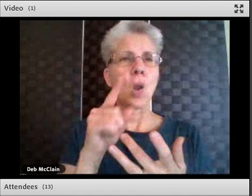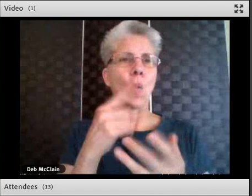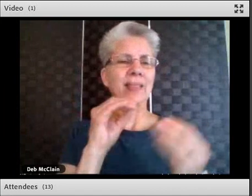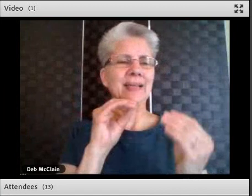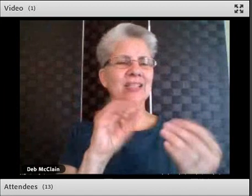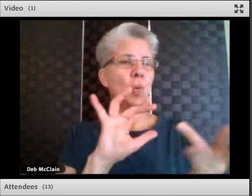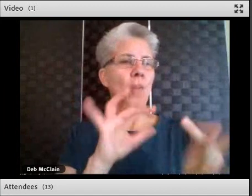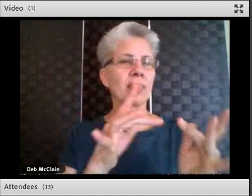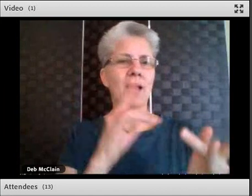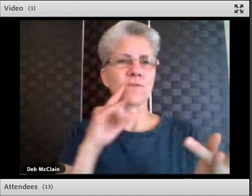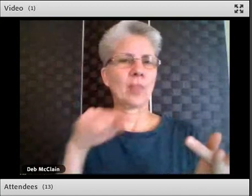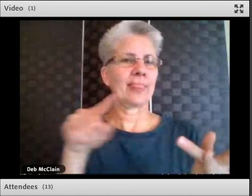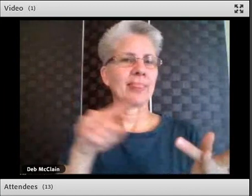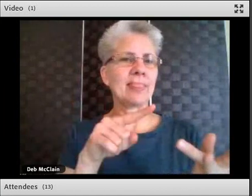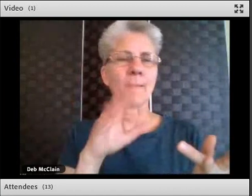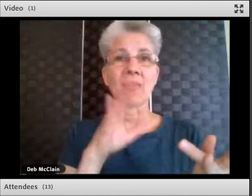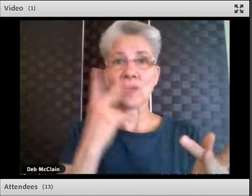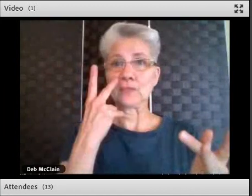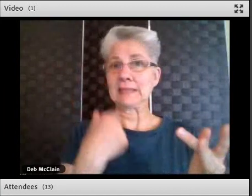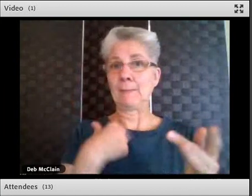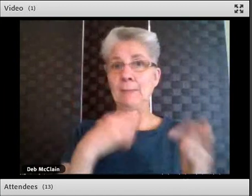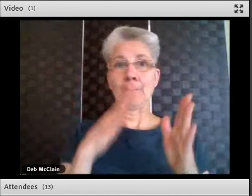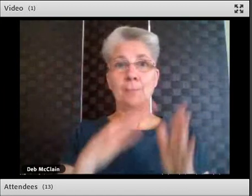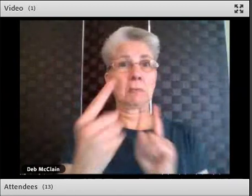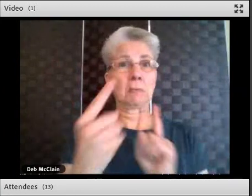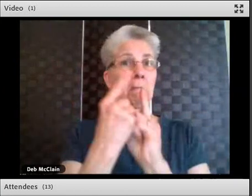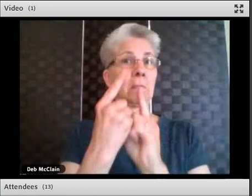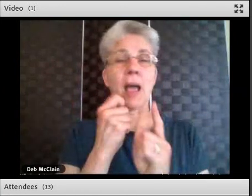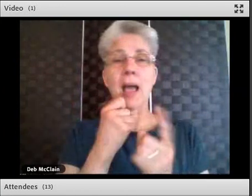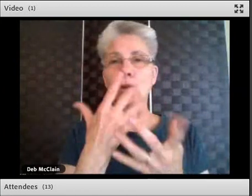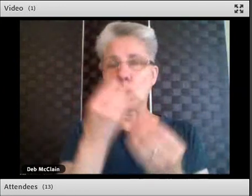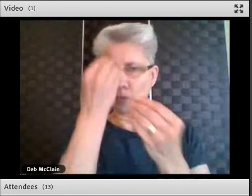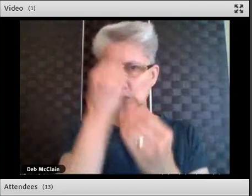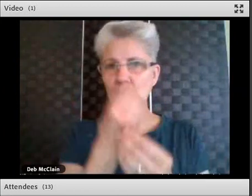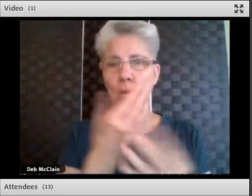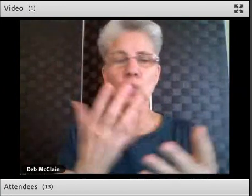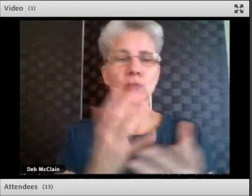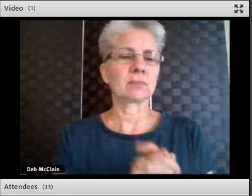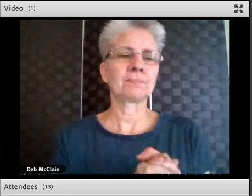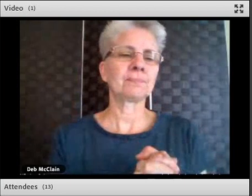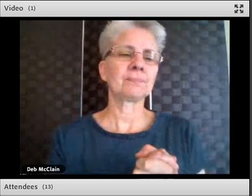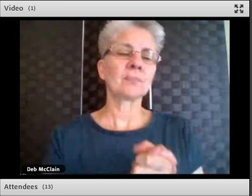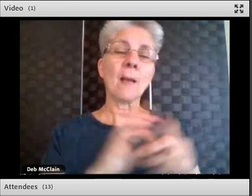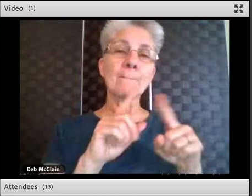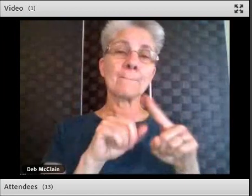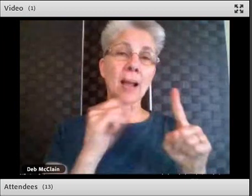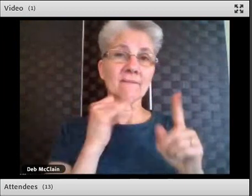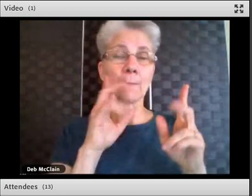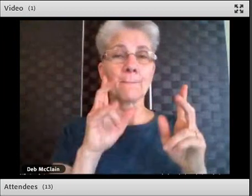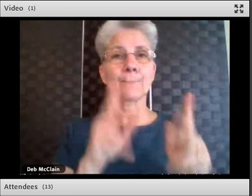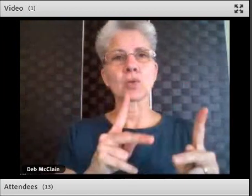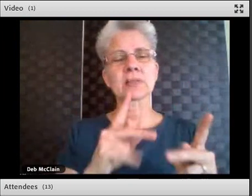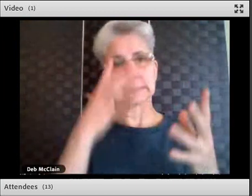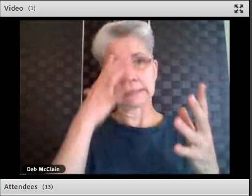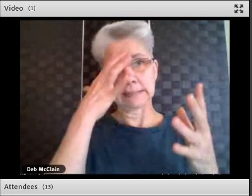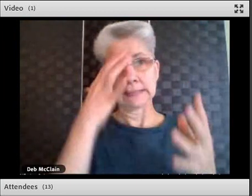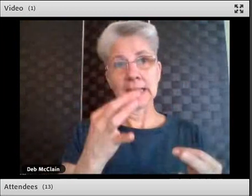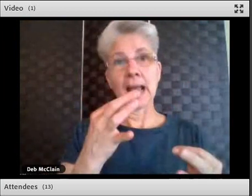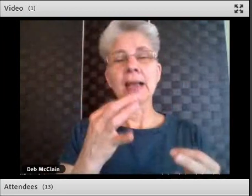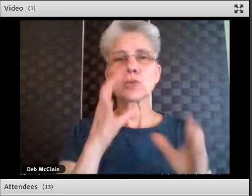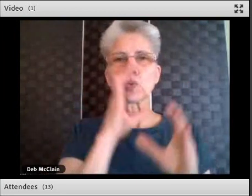teach online for them. They've never seen me in person. I don't disclose. But if a person chooses to seek